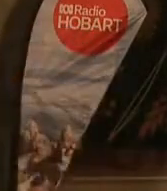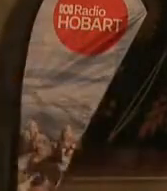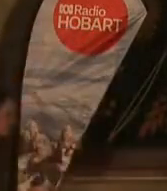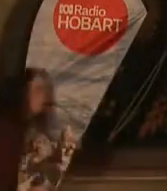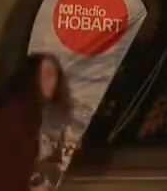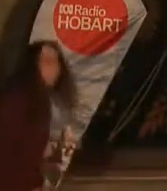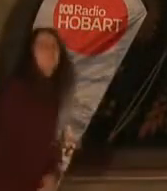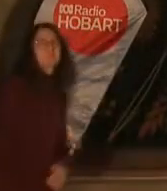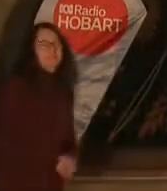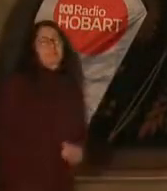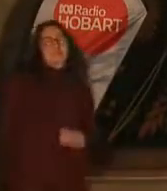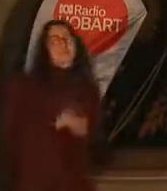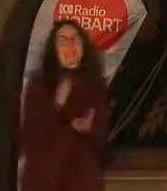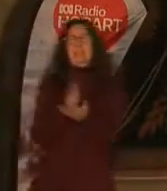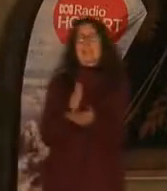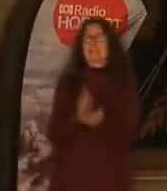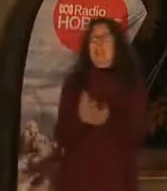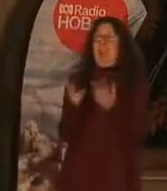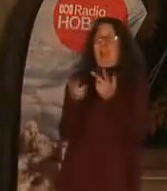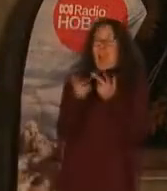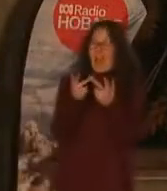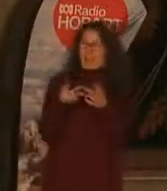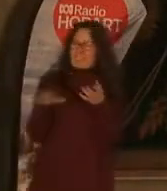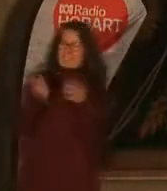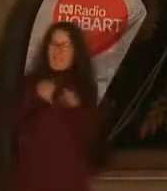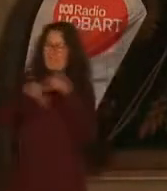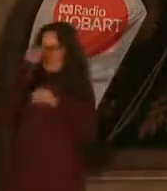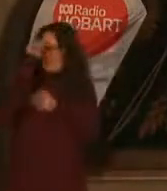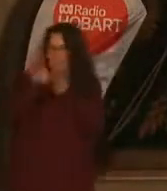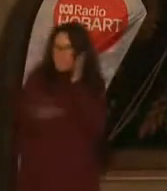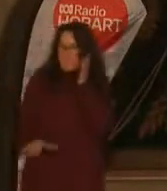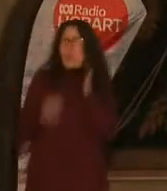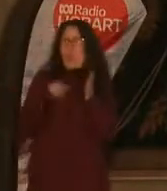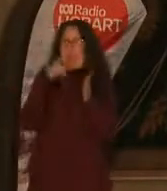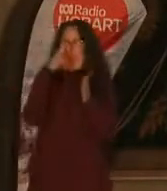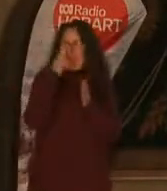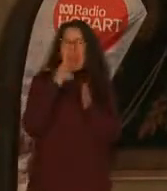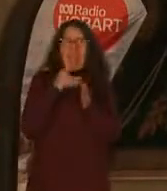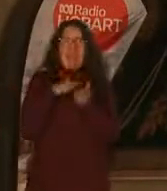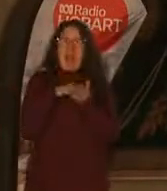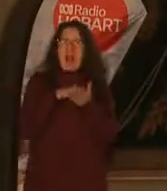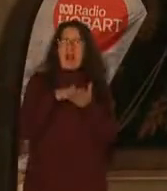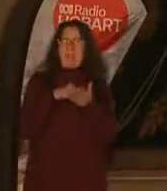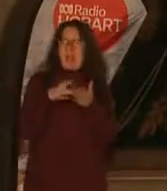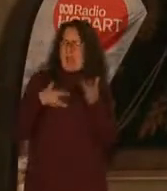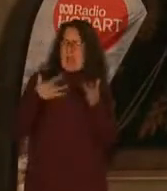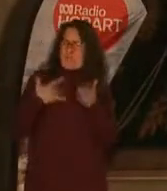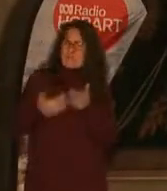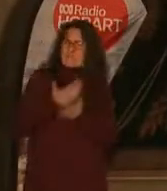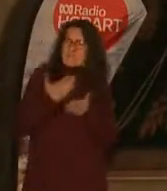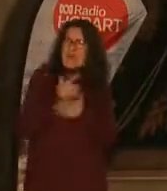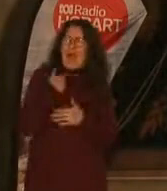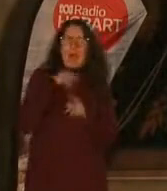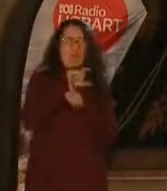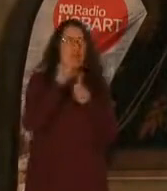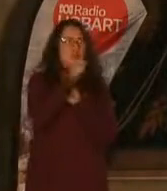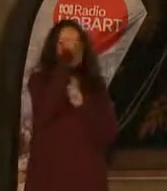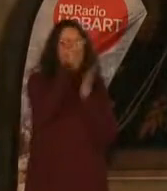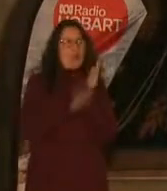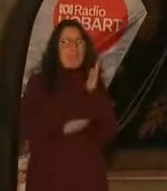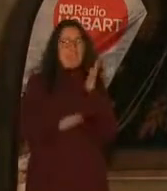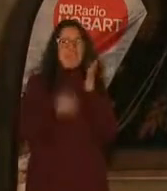scientific methods to help us revive cultural knowledge, you know, incorporating our traditional knowledges that have been continued and